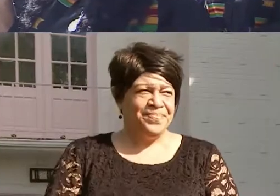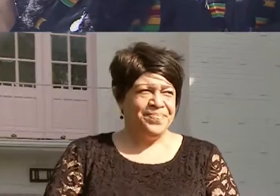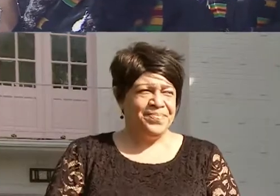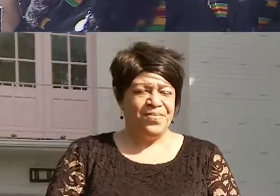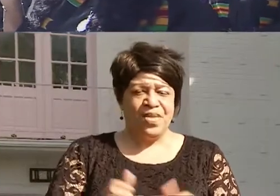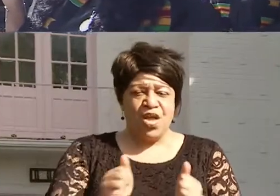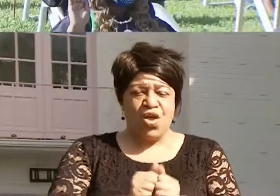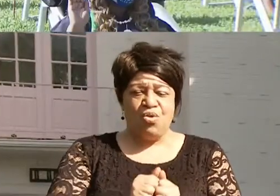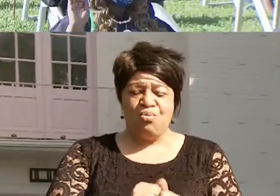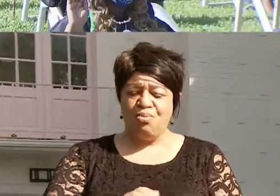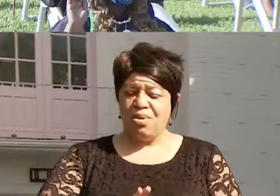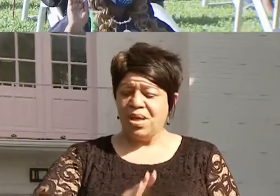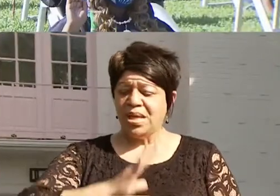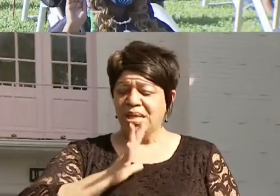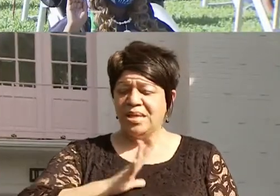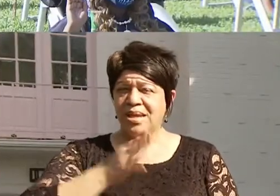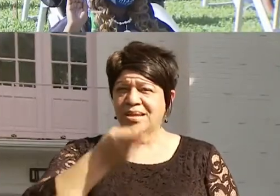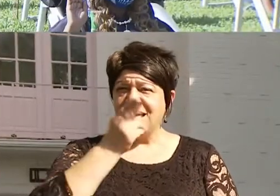with dignity and honor.